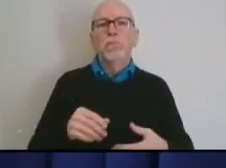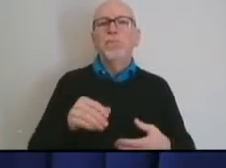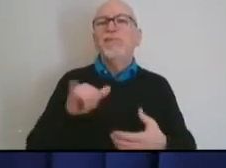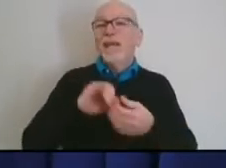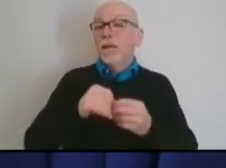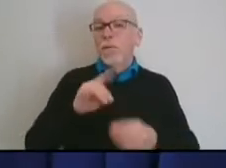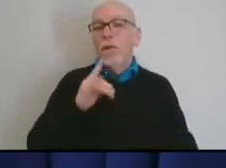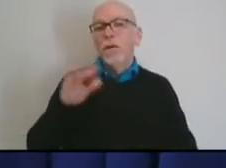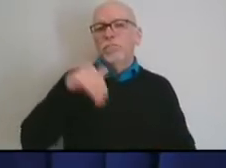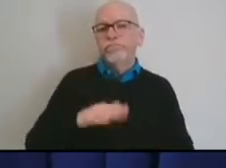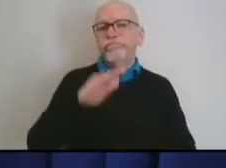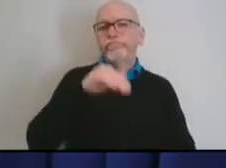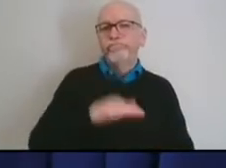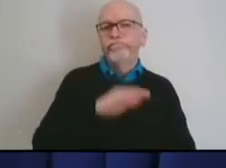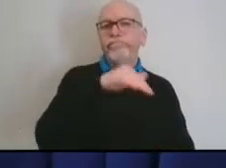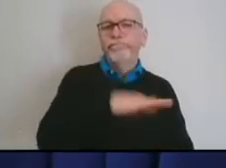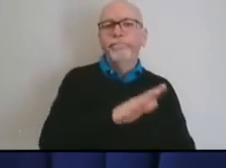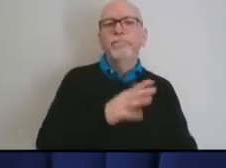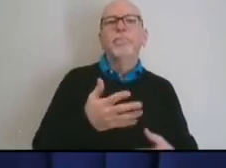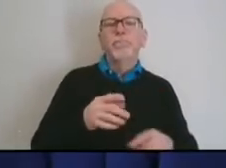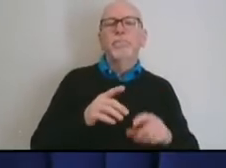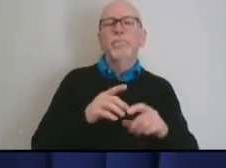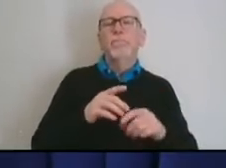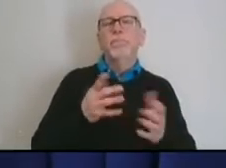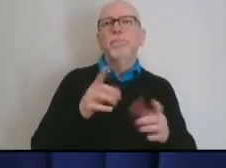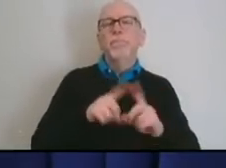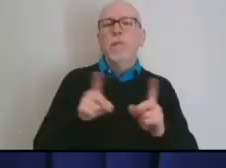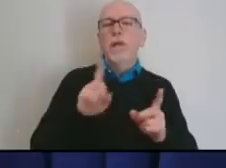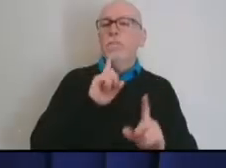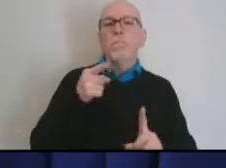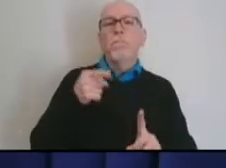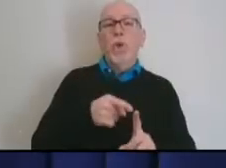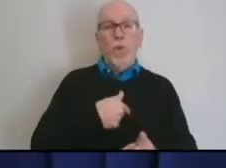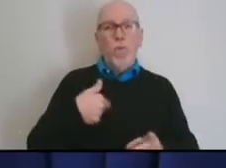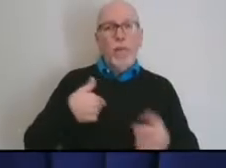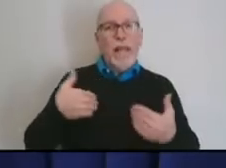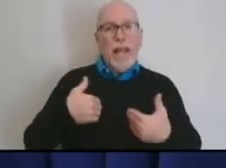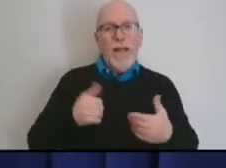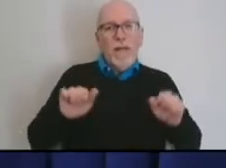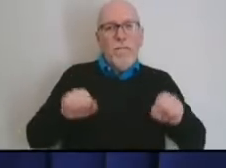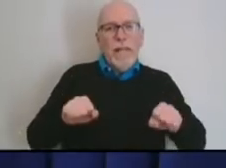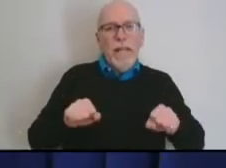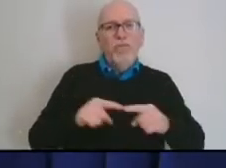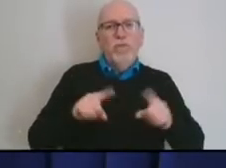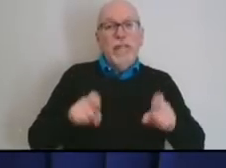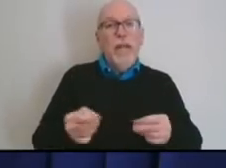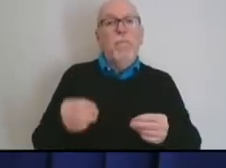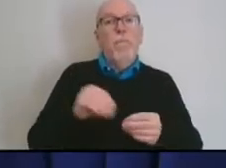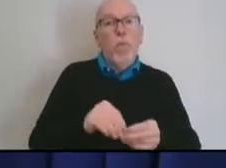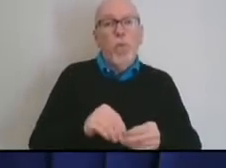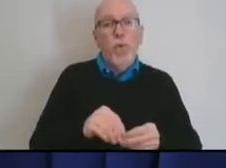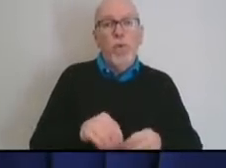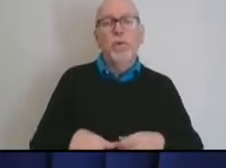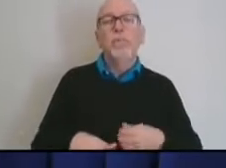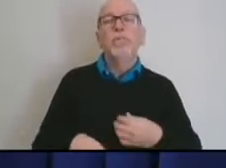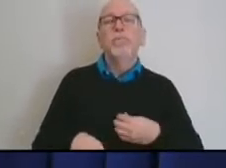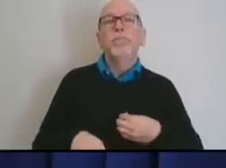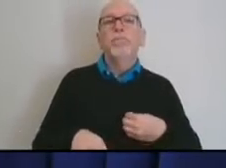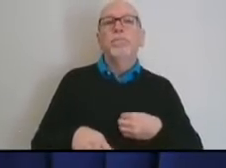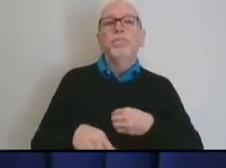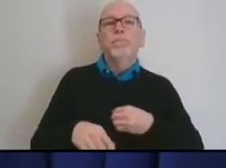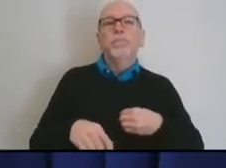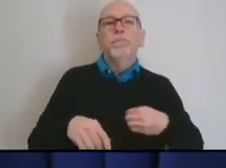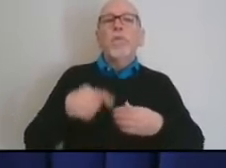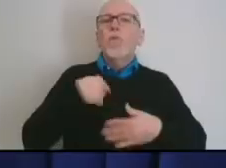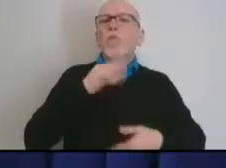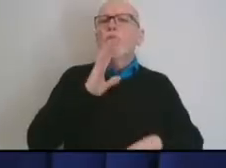fluctuate for sure, but the bottom line is we have the capacity to test more. This is we'll continue